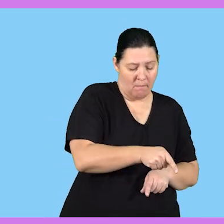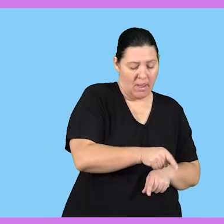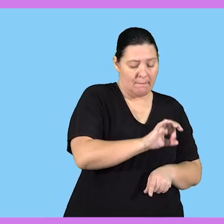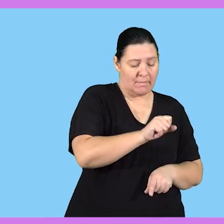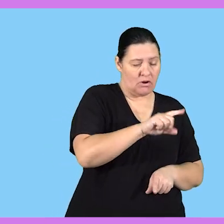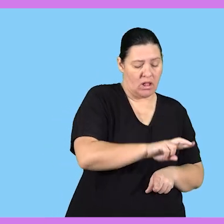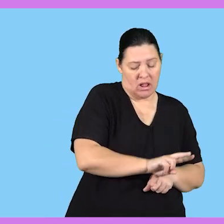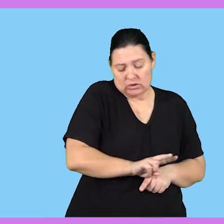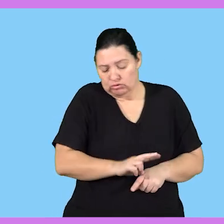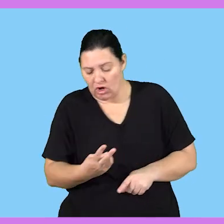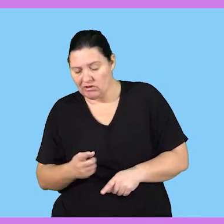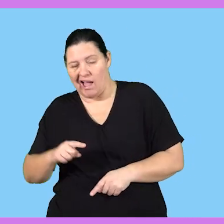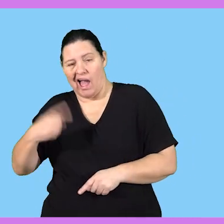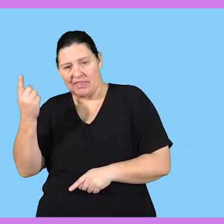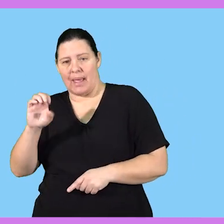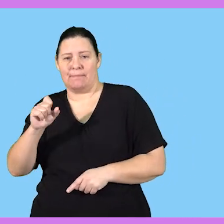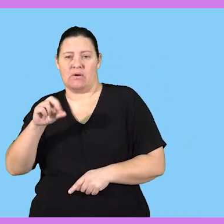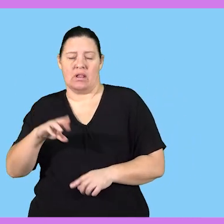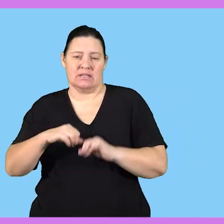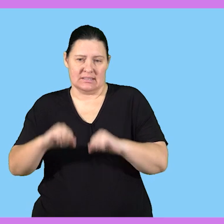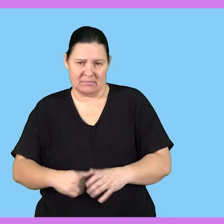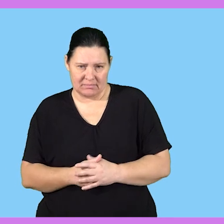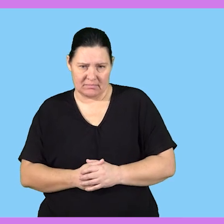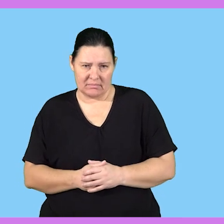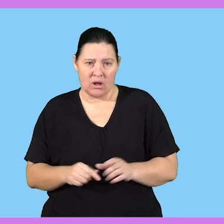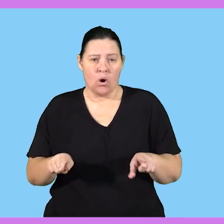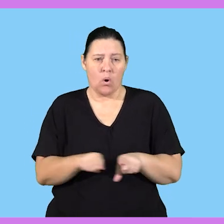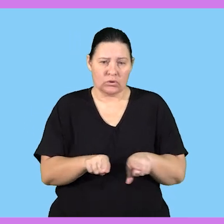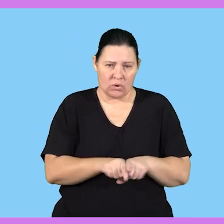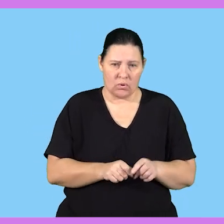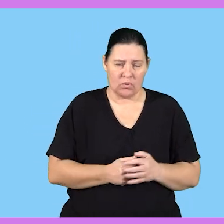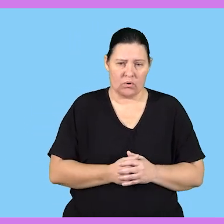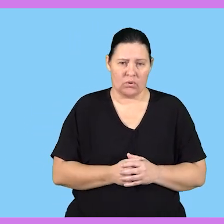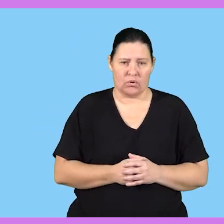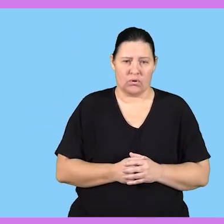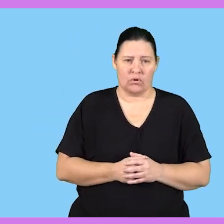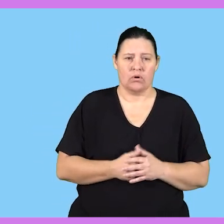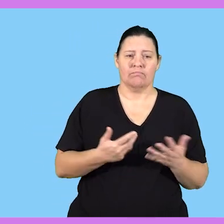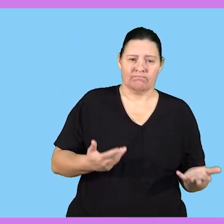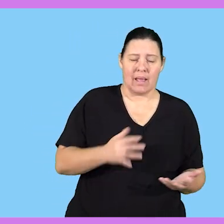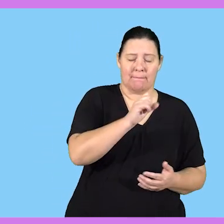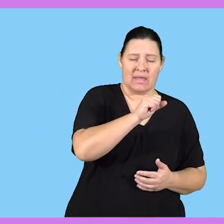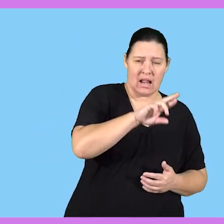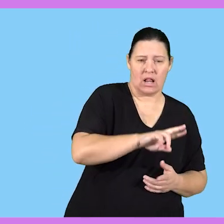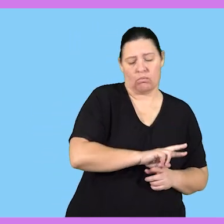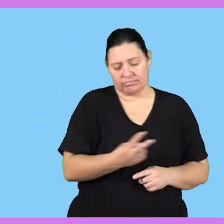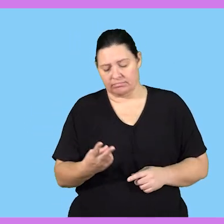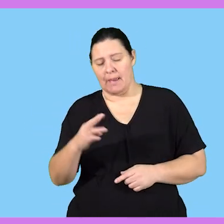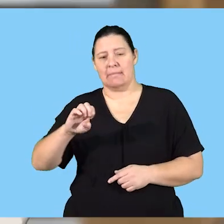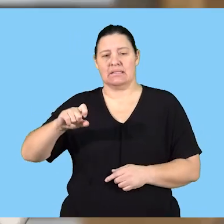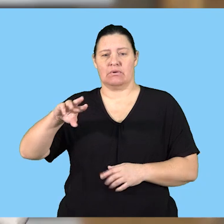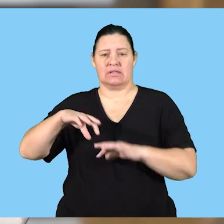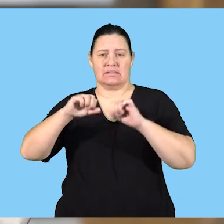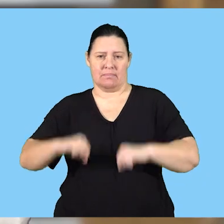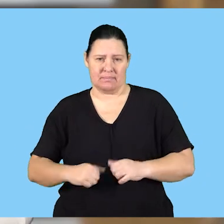one imperial unit into another, but further down also how to convert from imperial into metric system. Then I'll